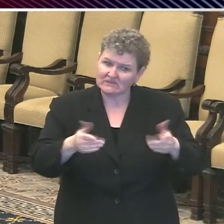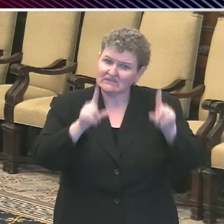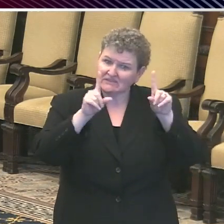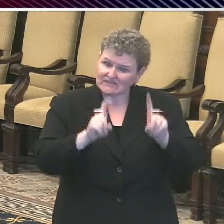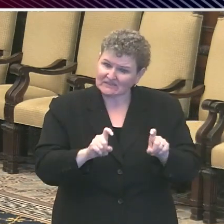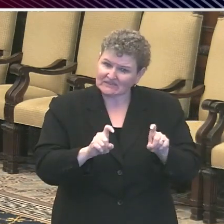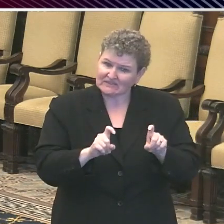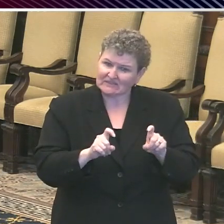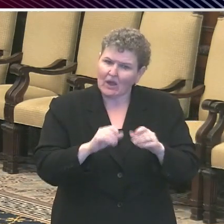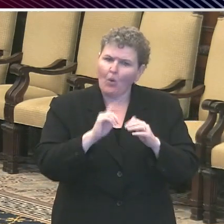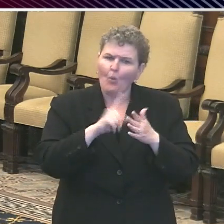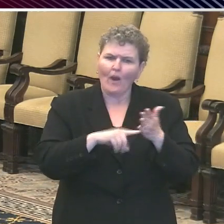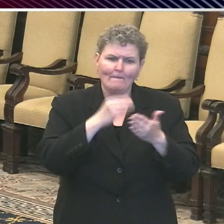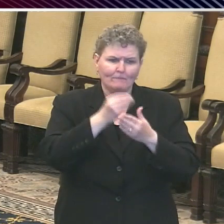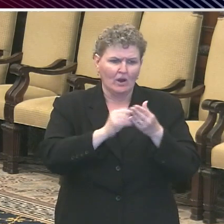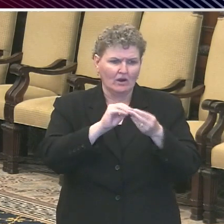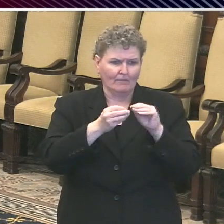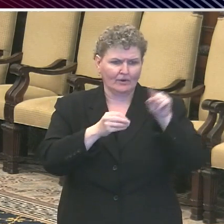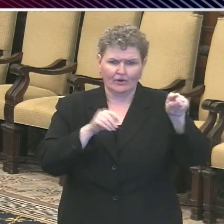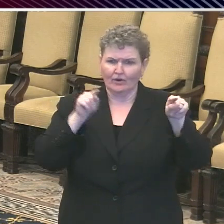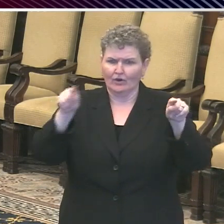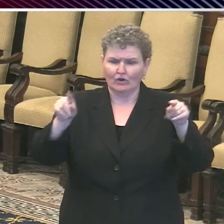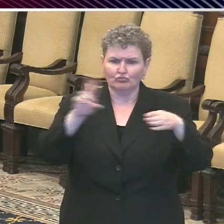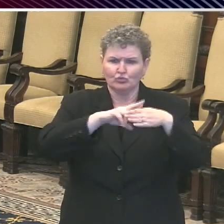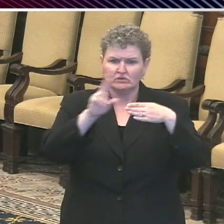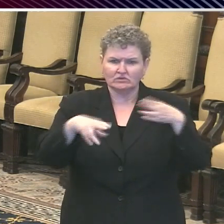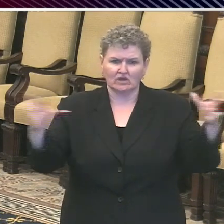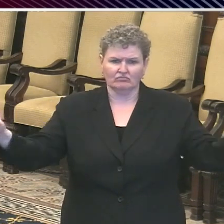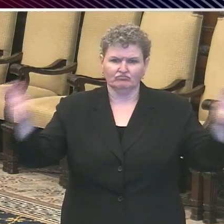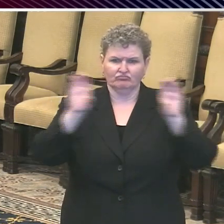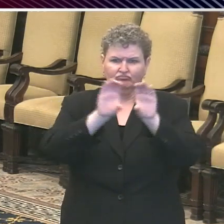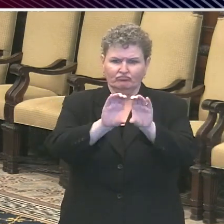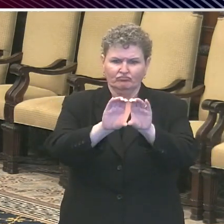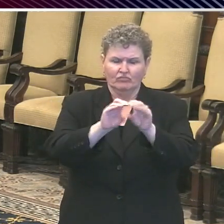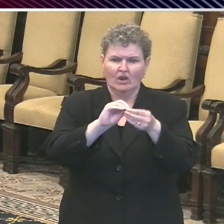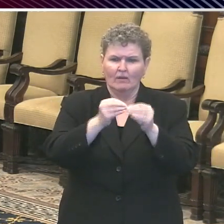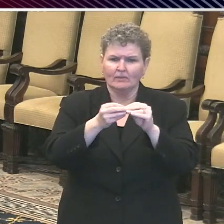time when that testing is complete.